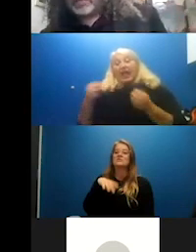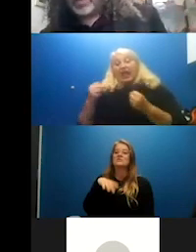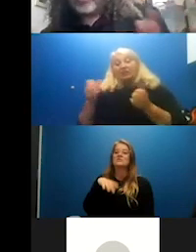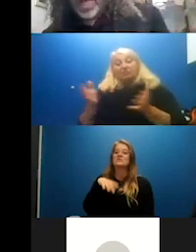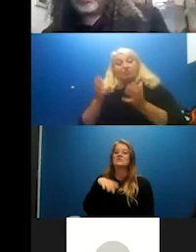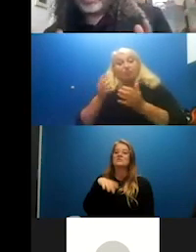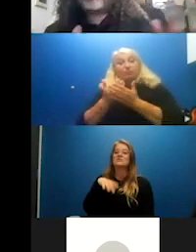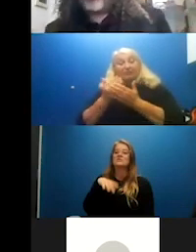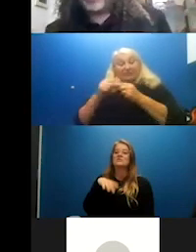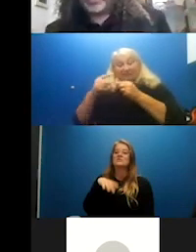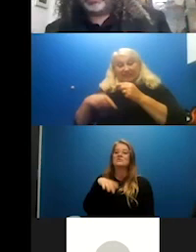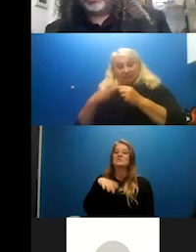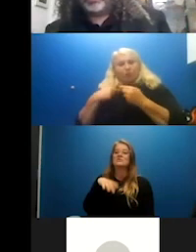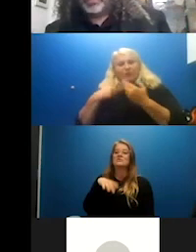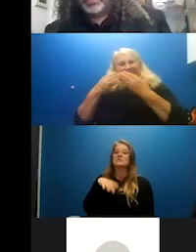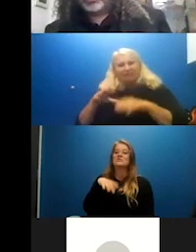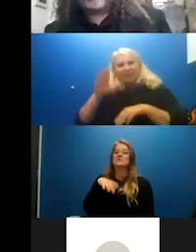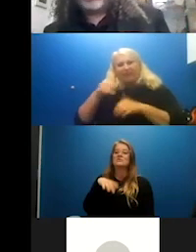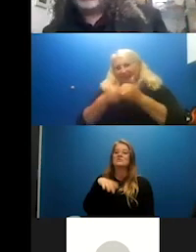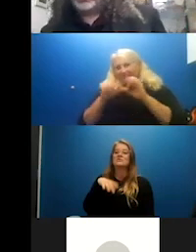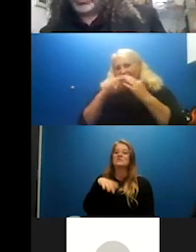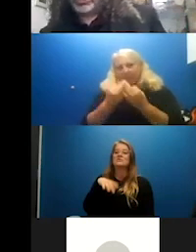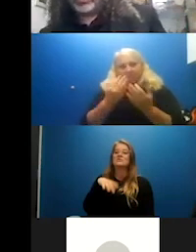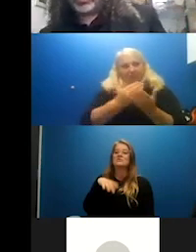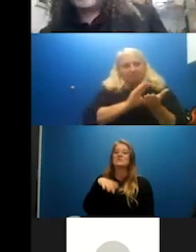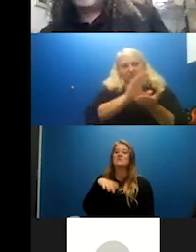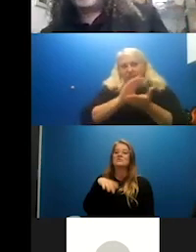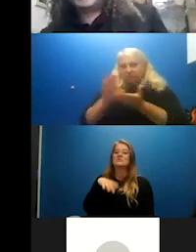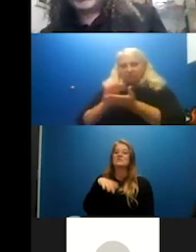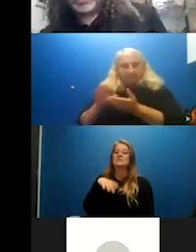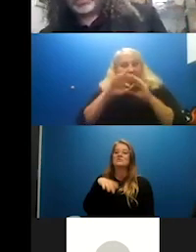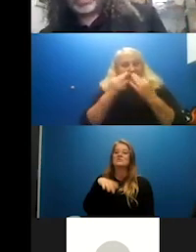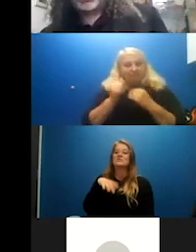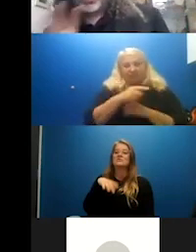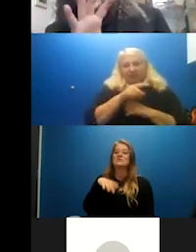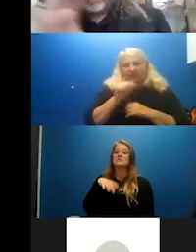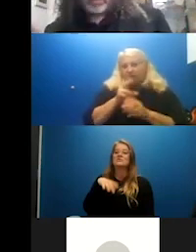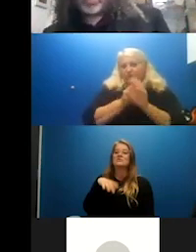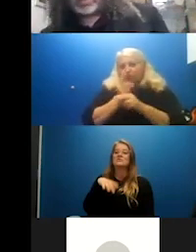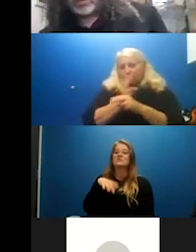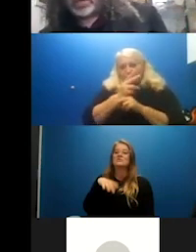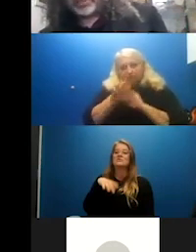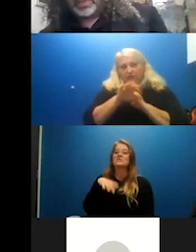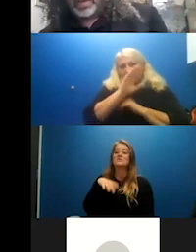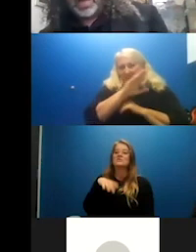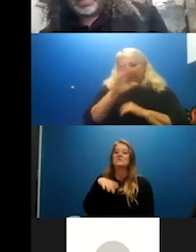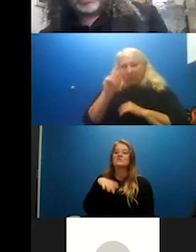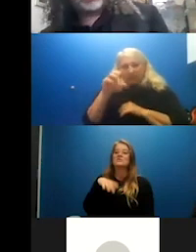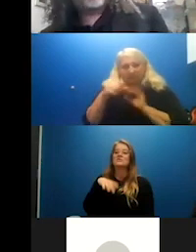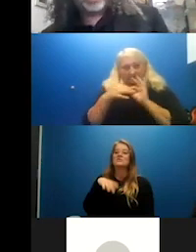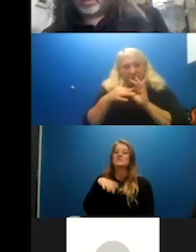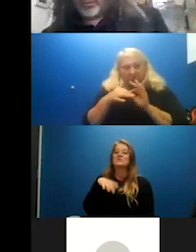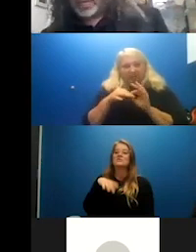divided up family by family, so the families could choose their wellness engagements as long as it met this criteria. And